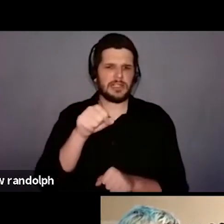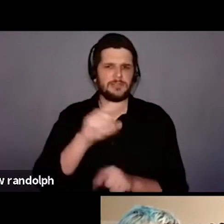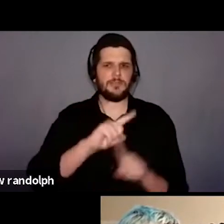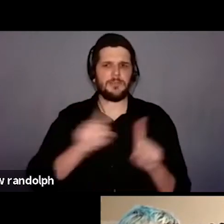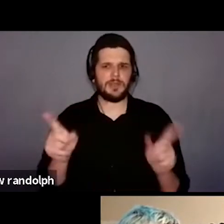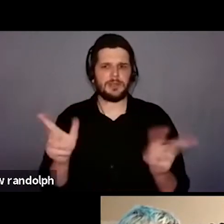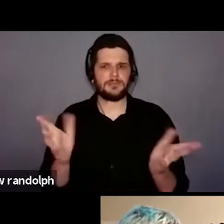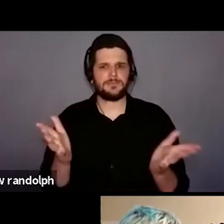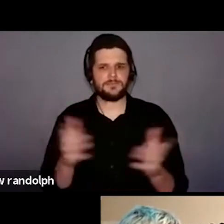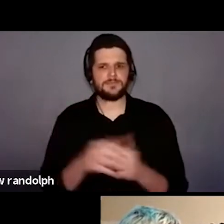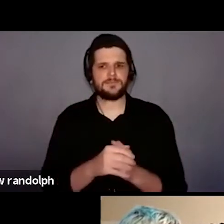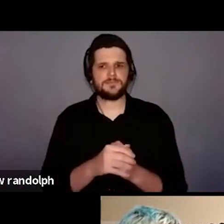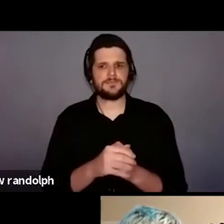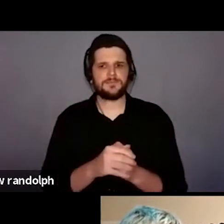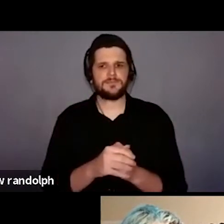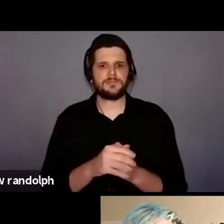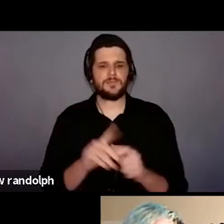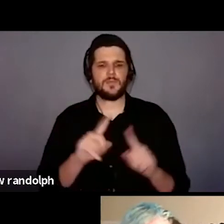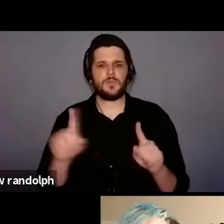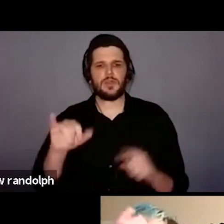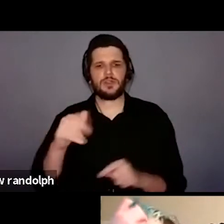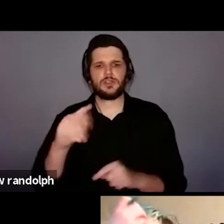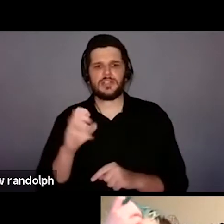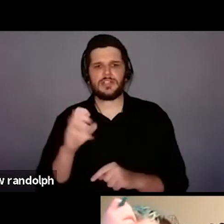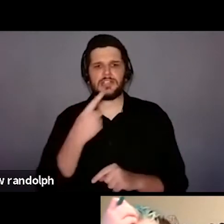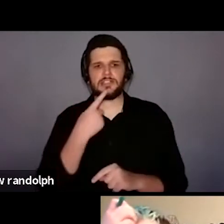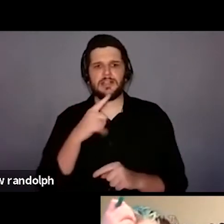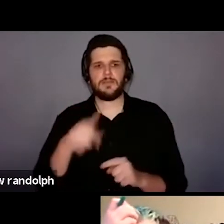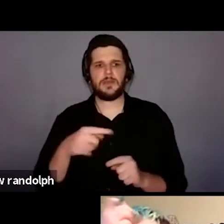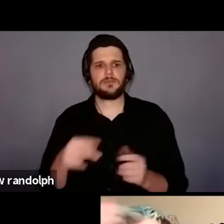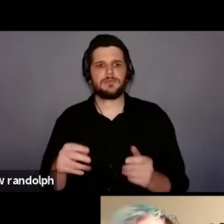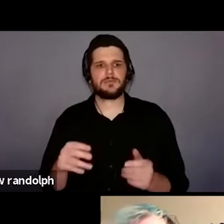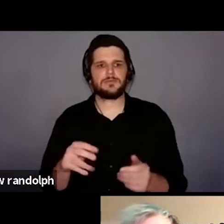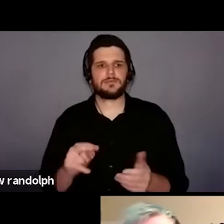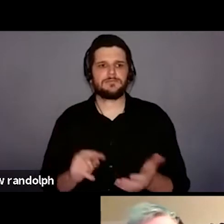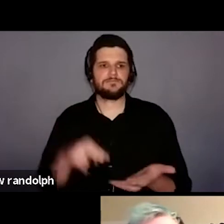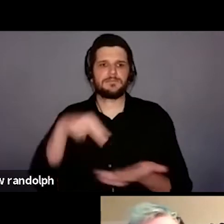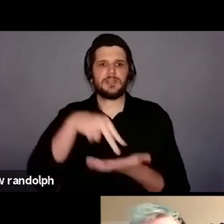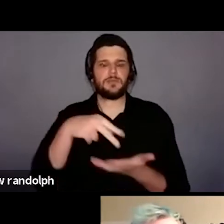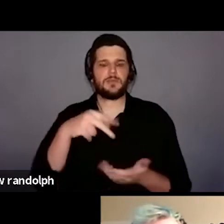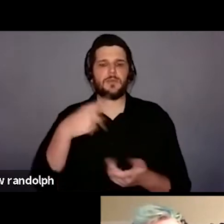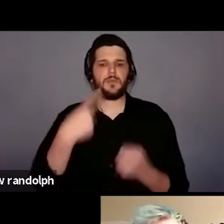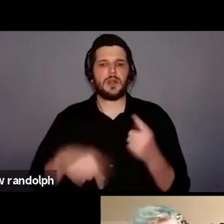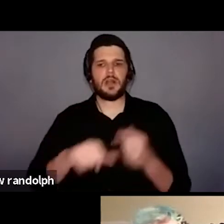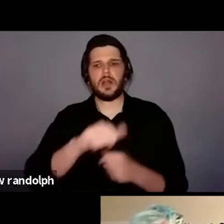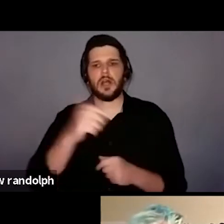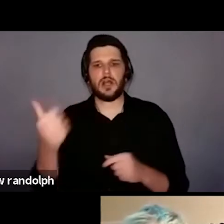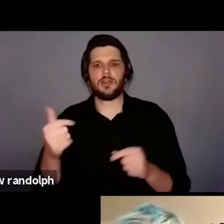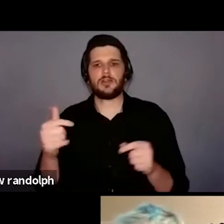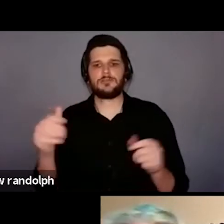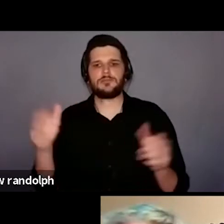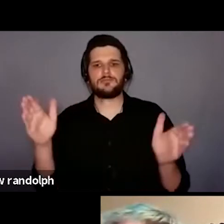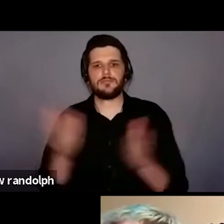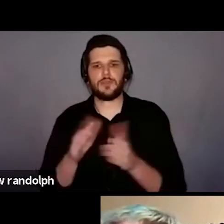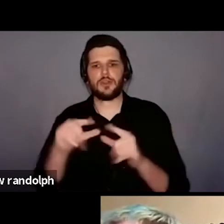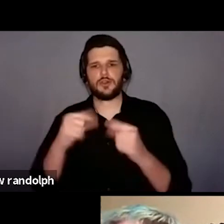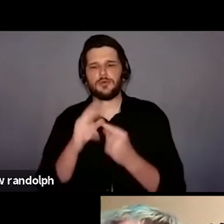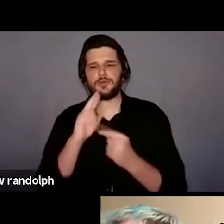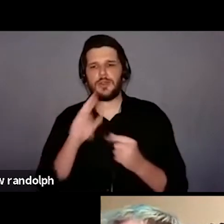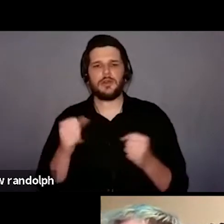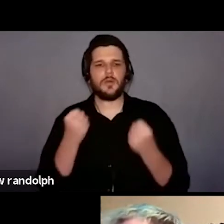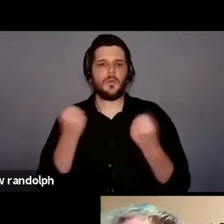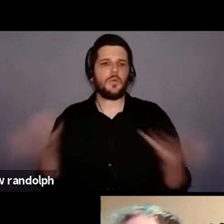But what Jane said about stepping up when other marginalized groups are burnt out or are